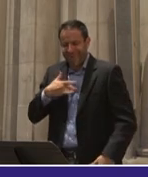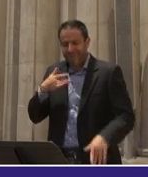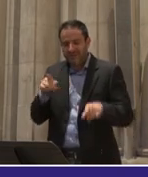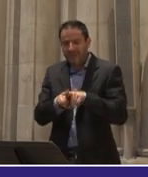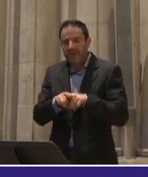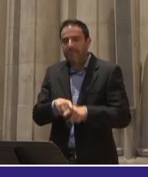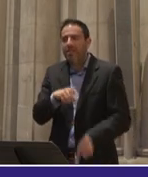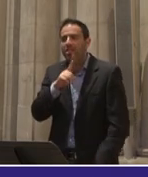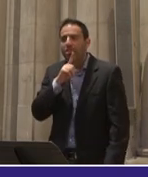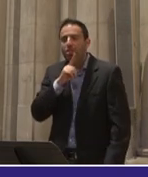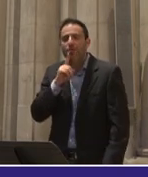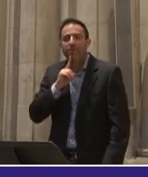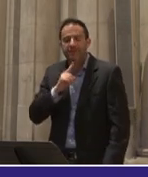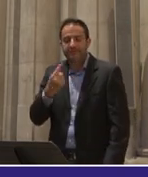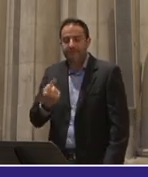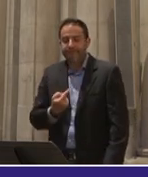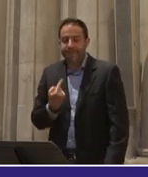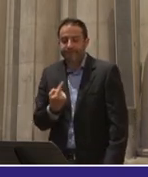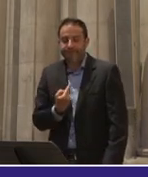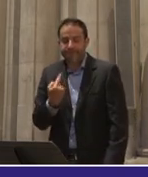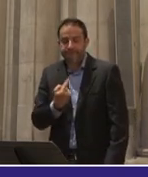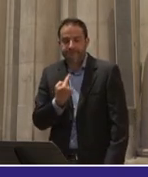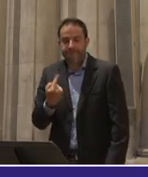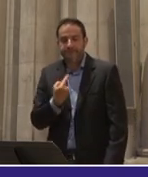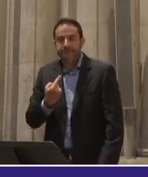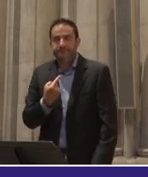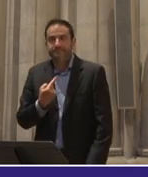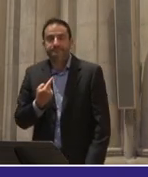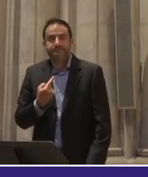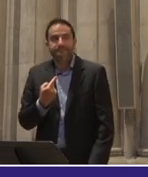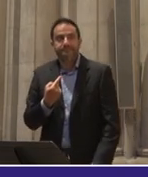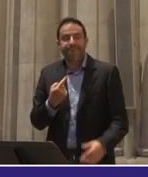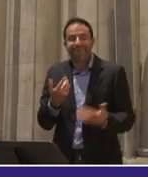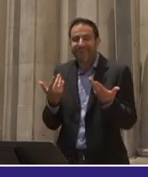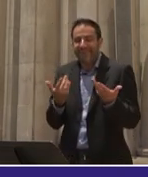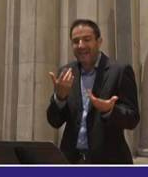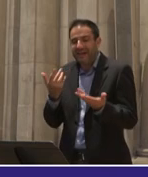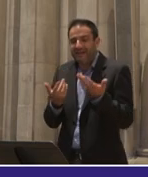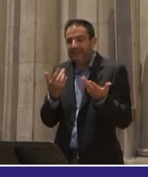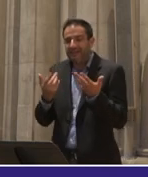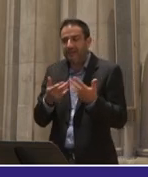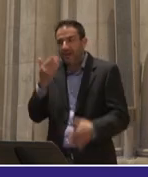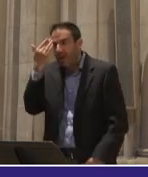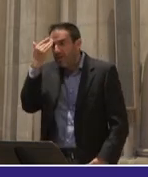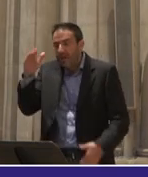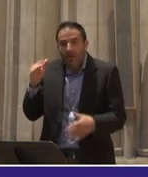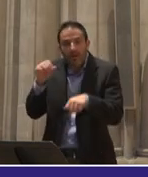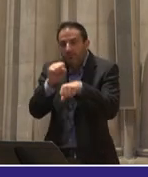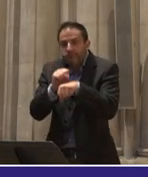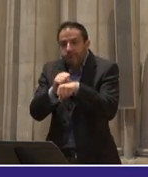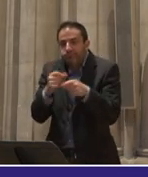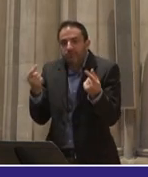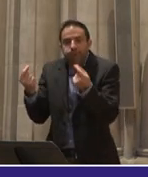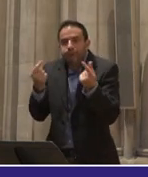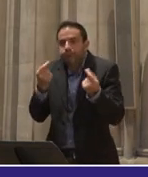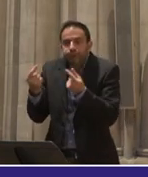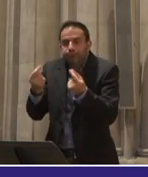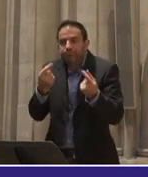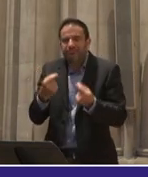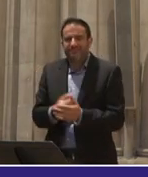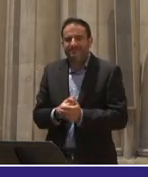with loneliness and vocational drift. And at one point he said, a